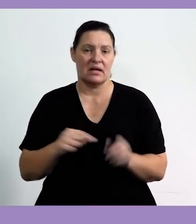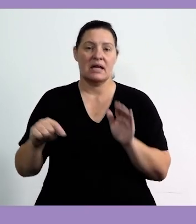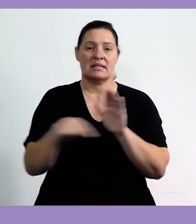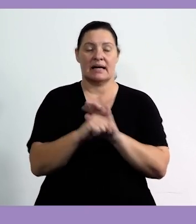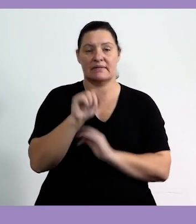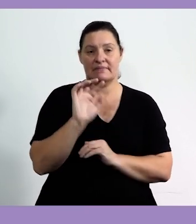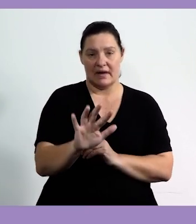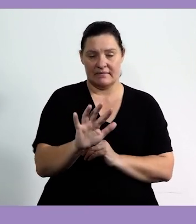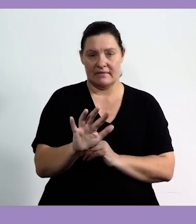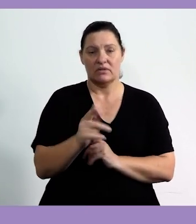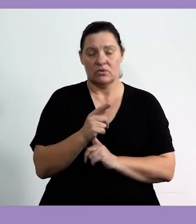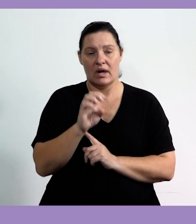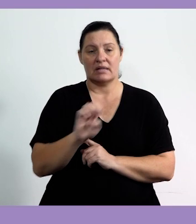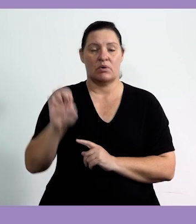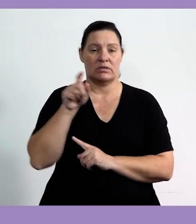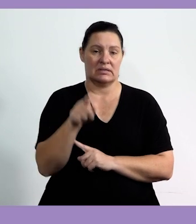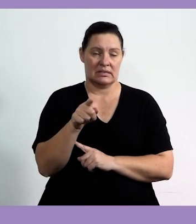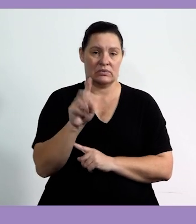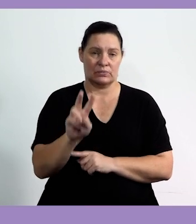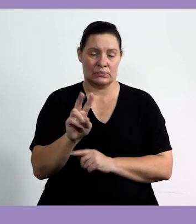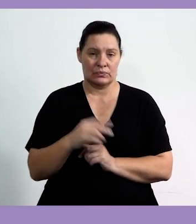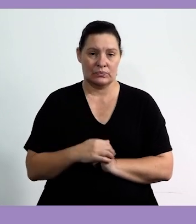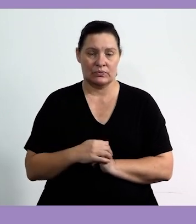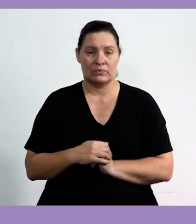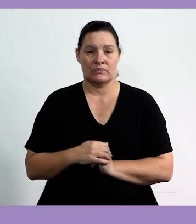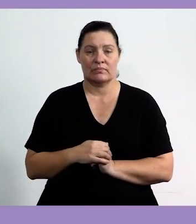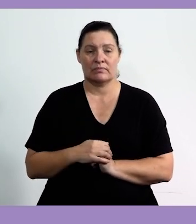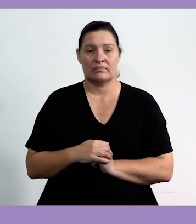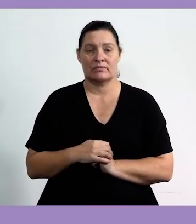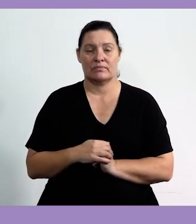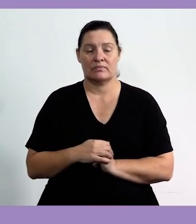of negative 5 to the exponent 2.